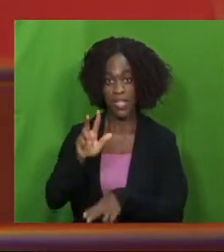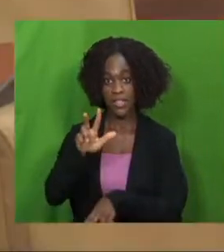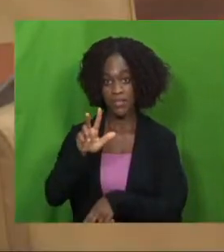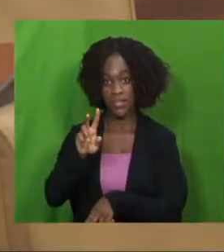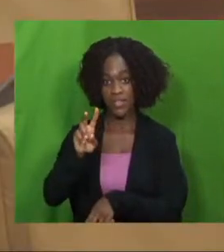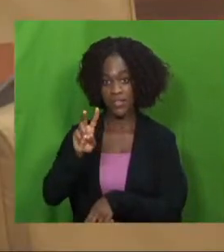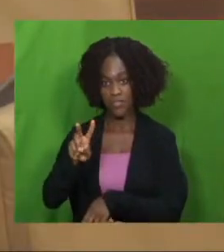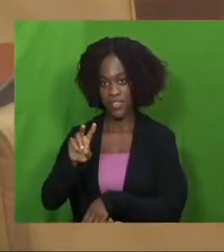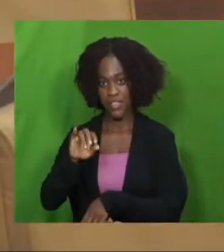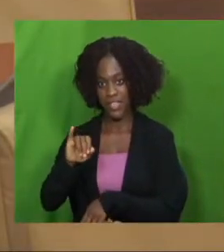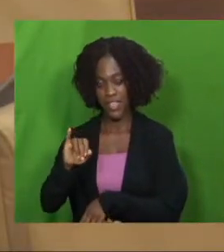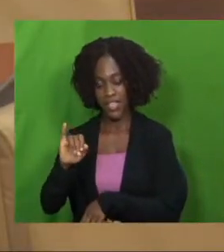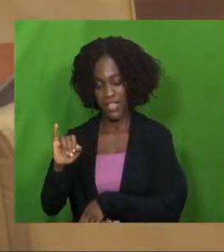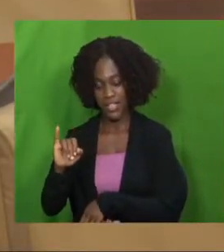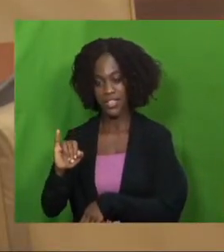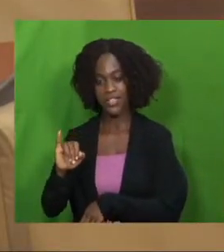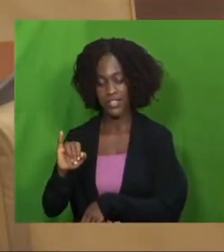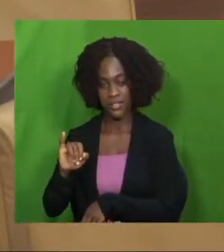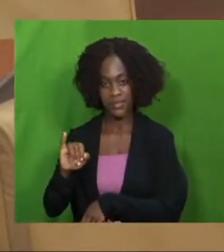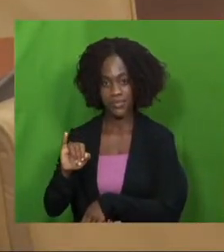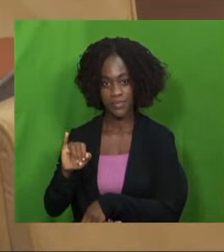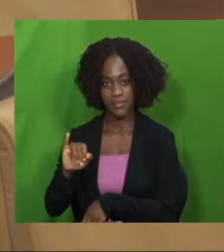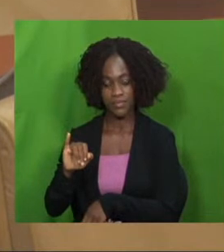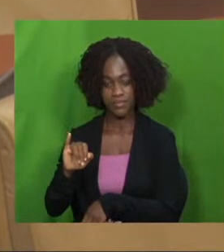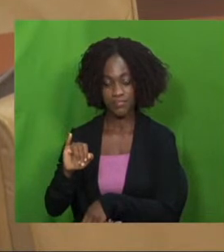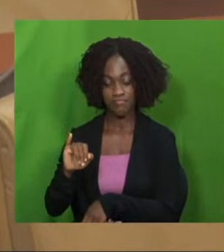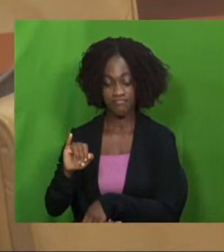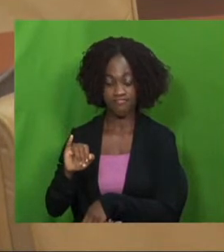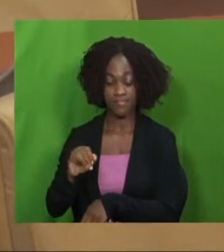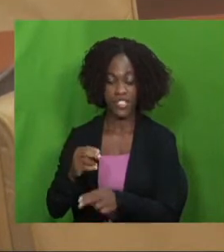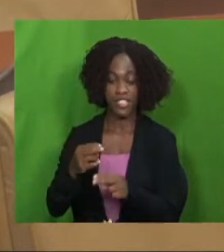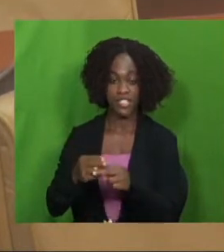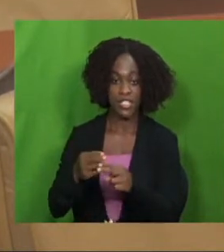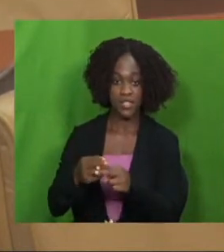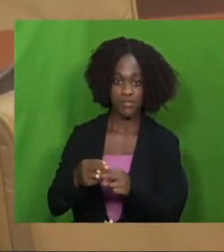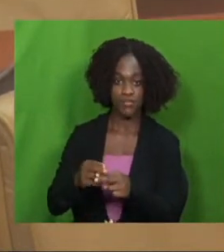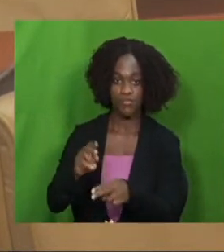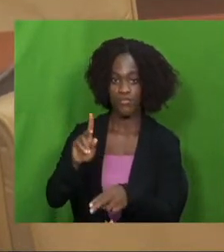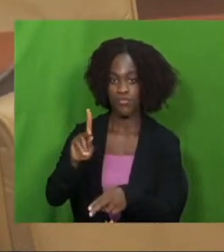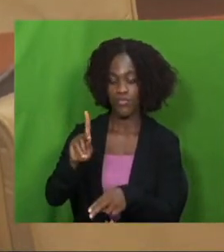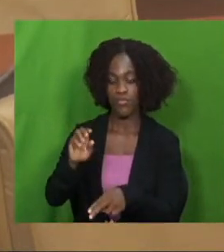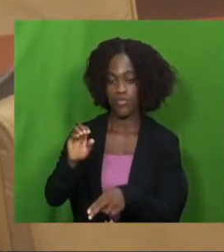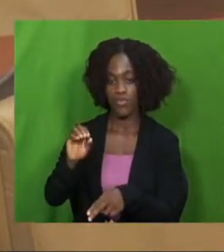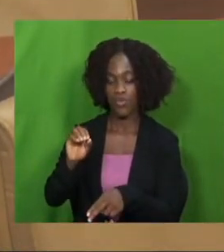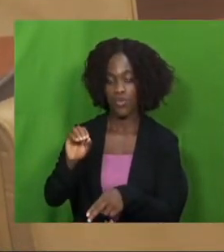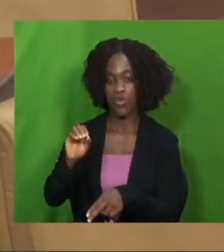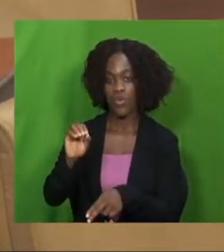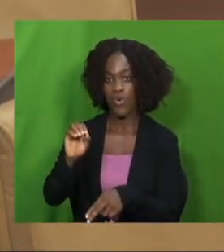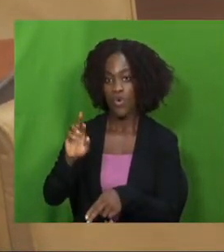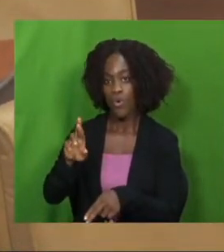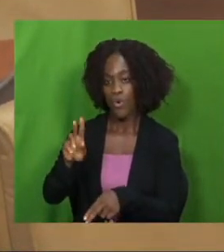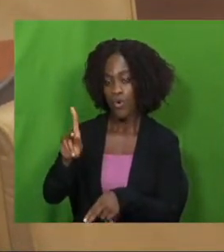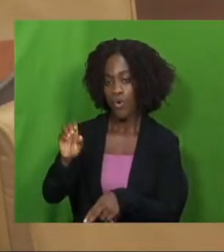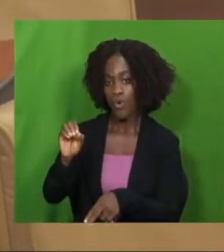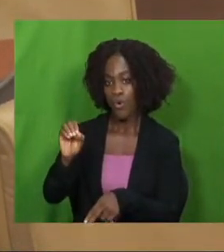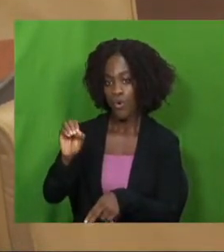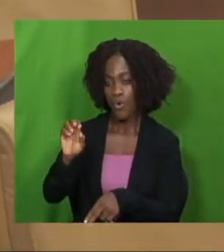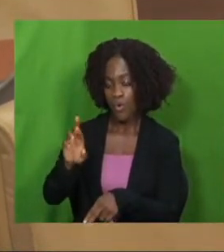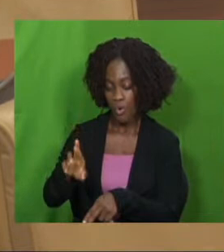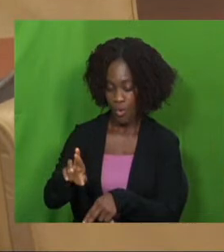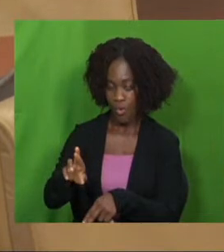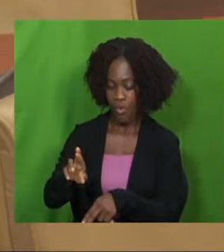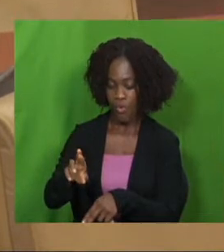at page 26. Mrs. Kwoko, it should be Okai Mills.